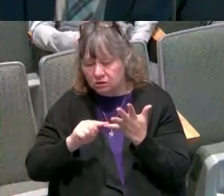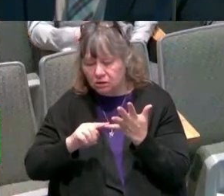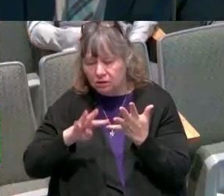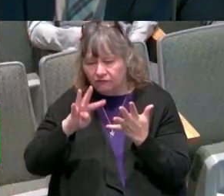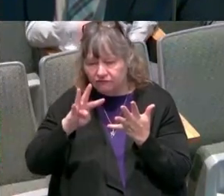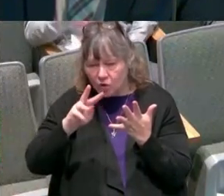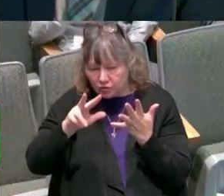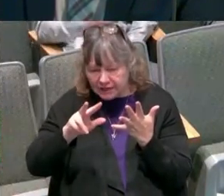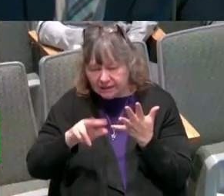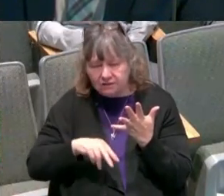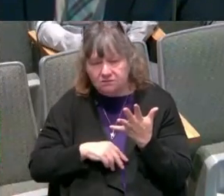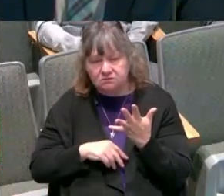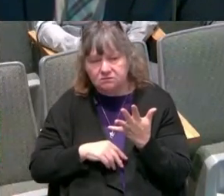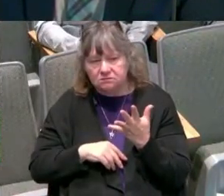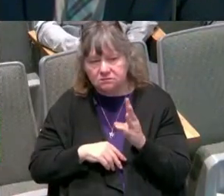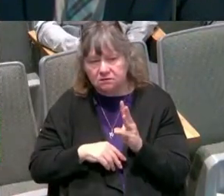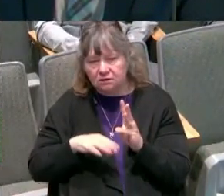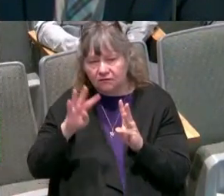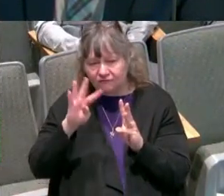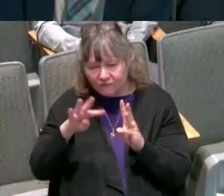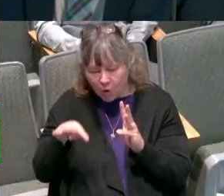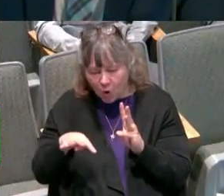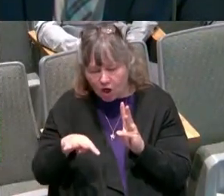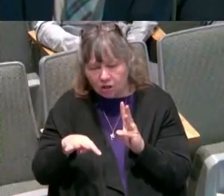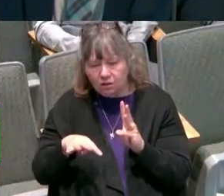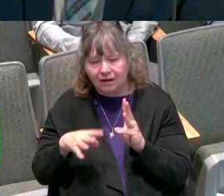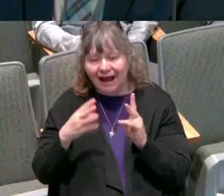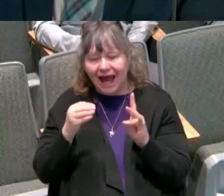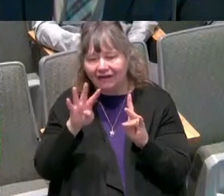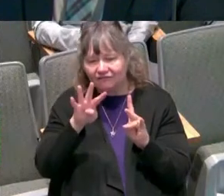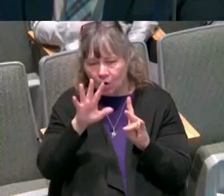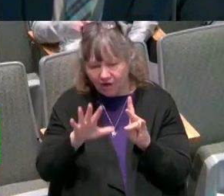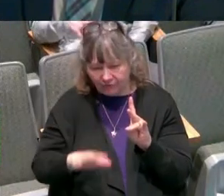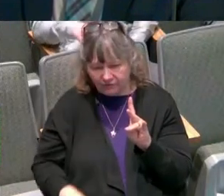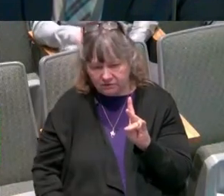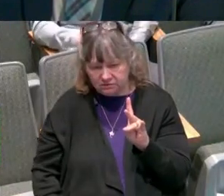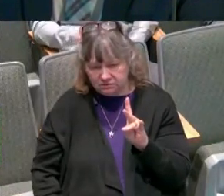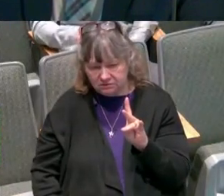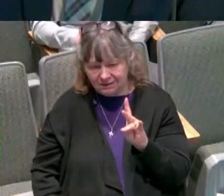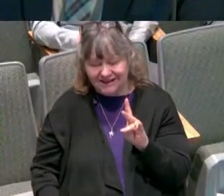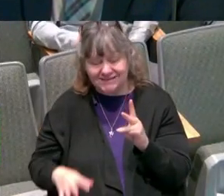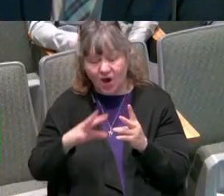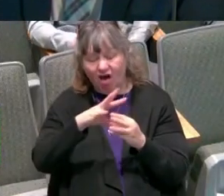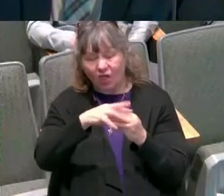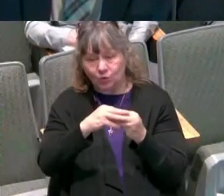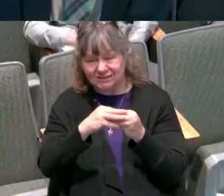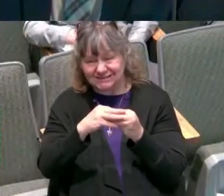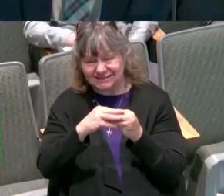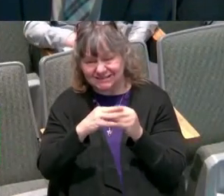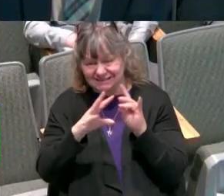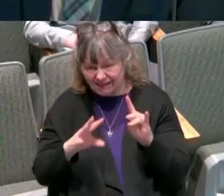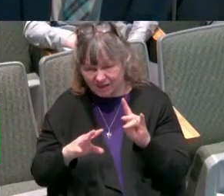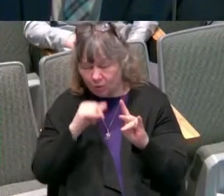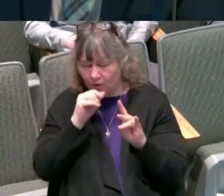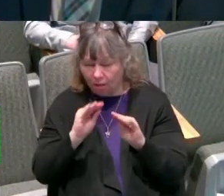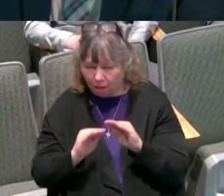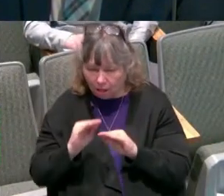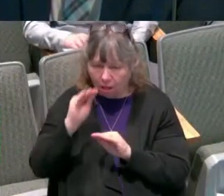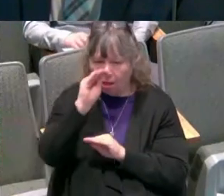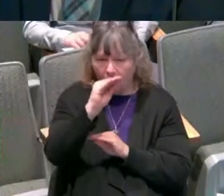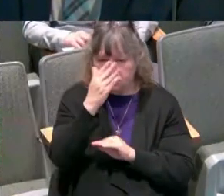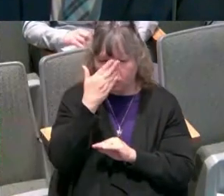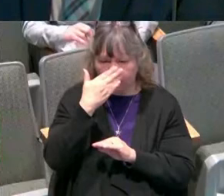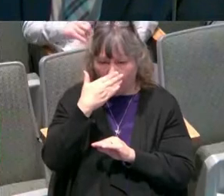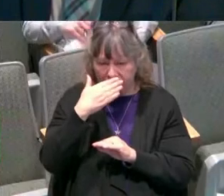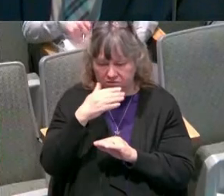43 44 and 45 so we would I'm looking for someone to make a